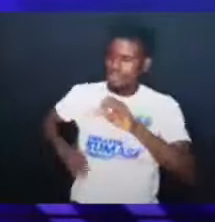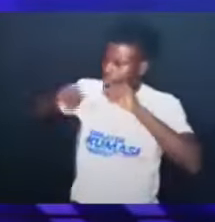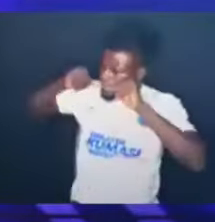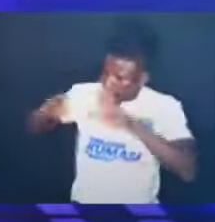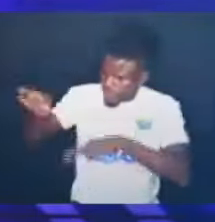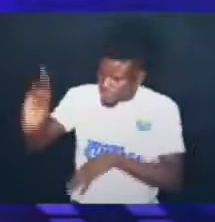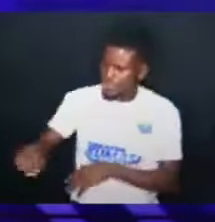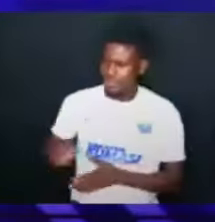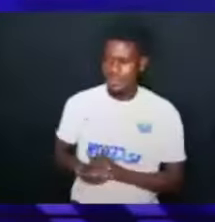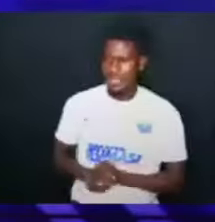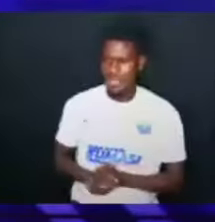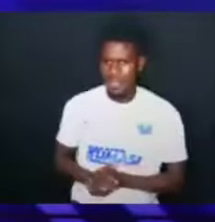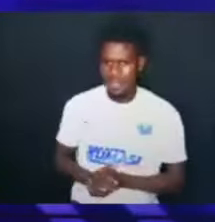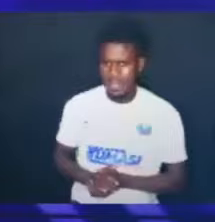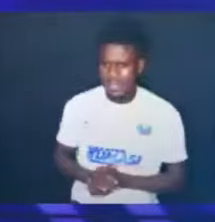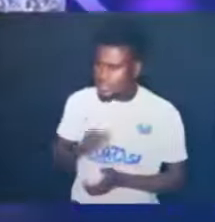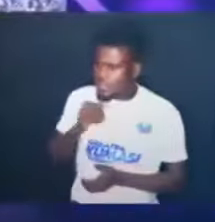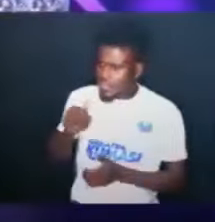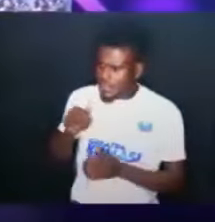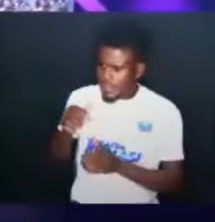of the blessing is the Lord.